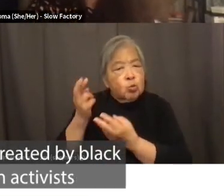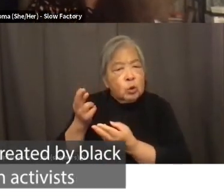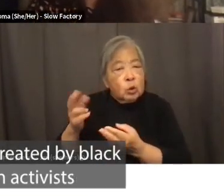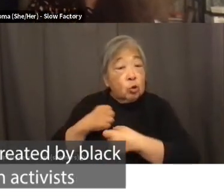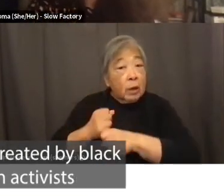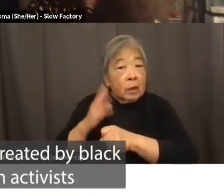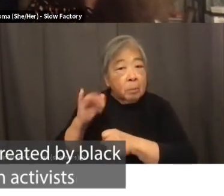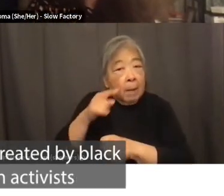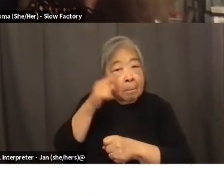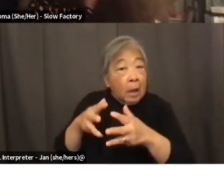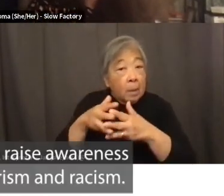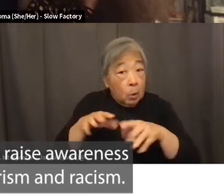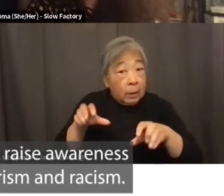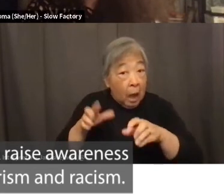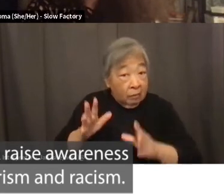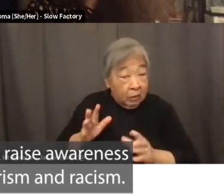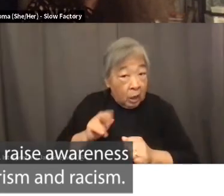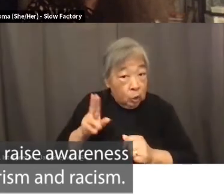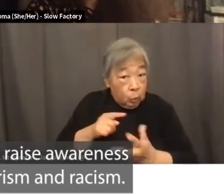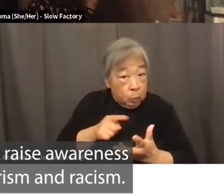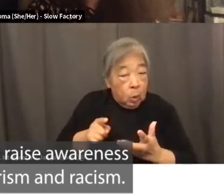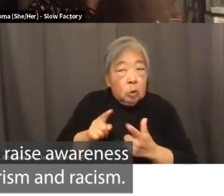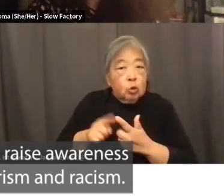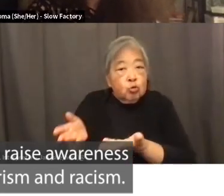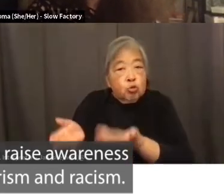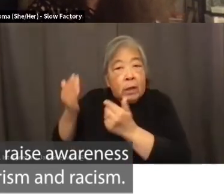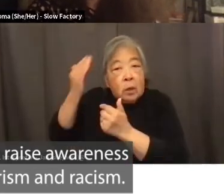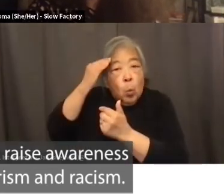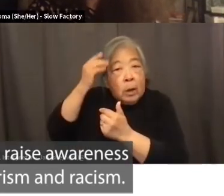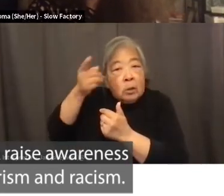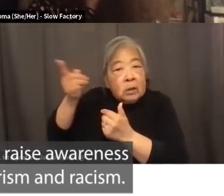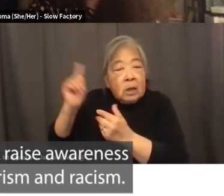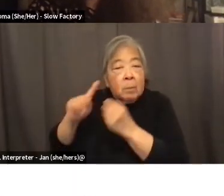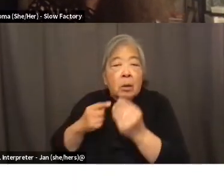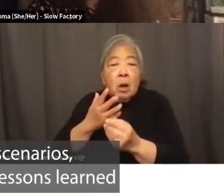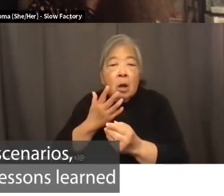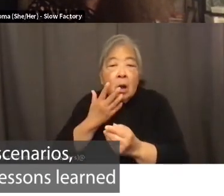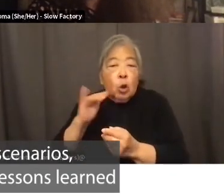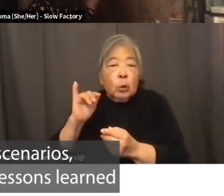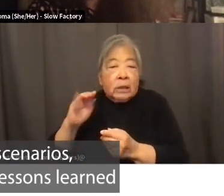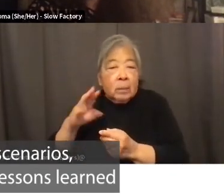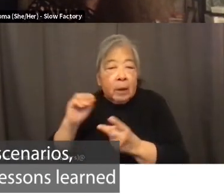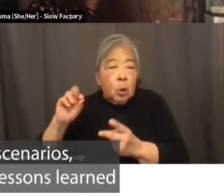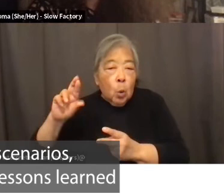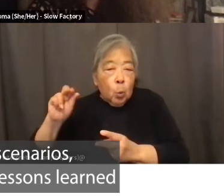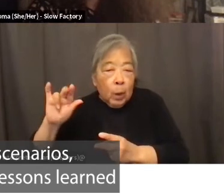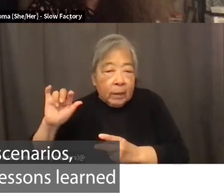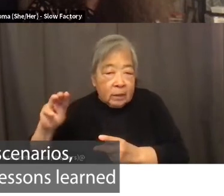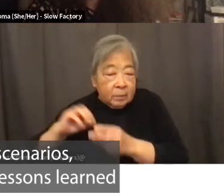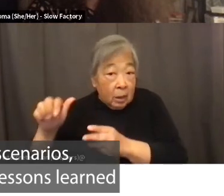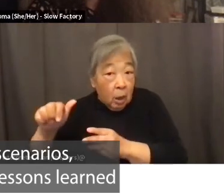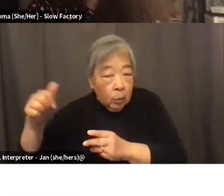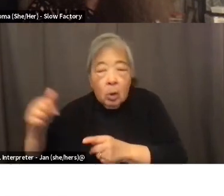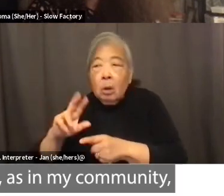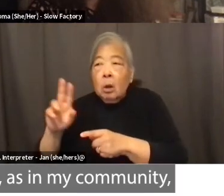Black American activists in an attempt to raise awareness regarding colorism and racism in other scenarios, applying the